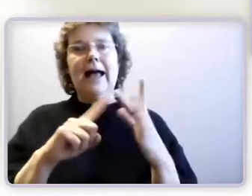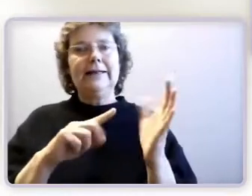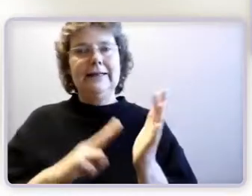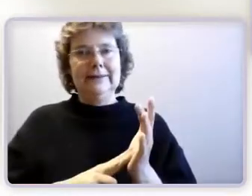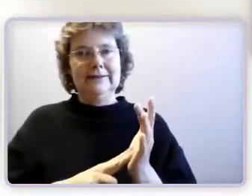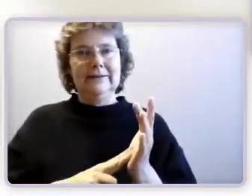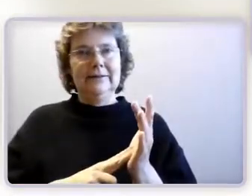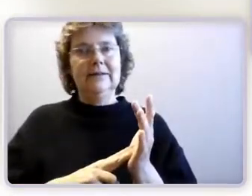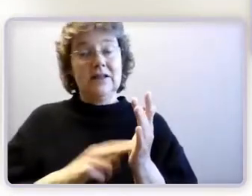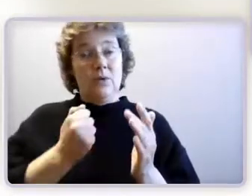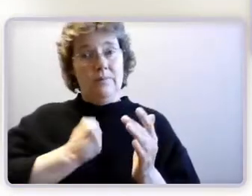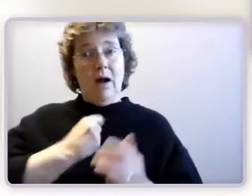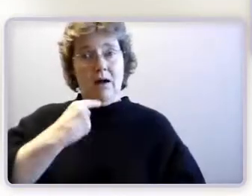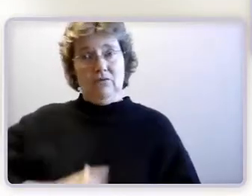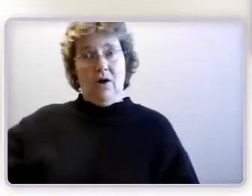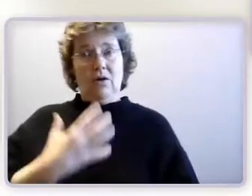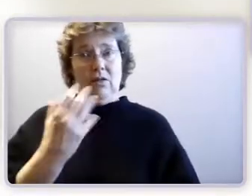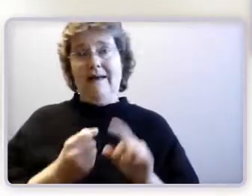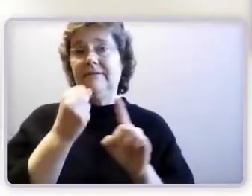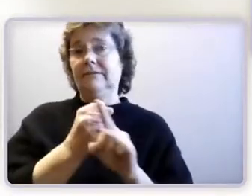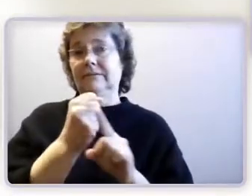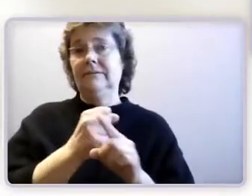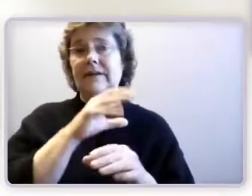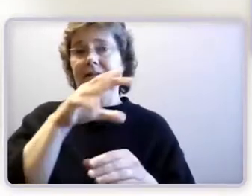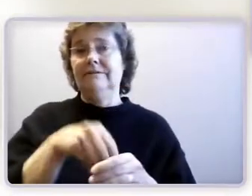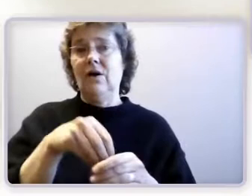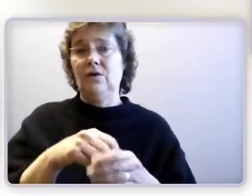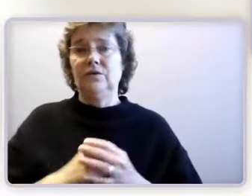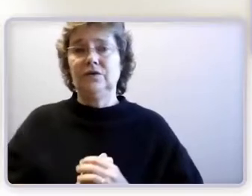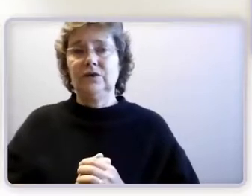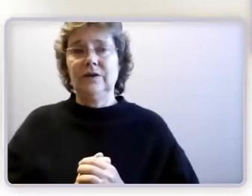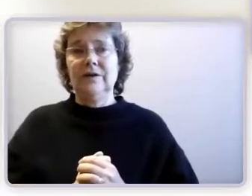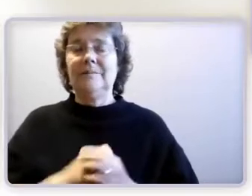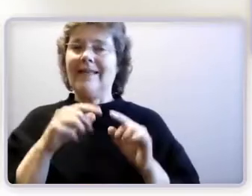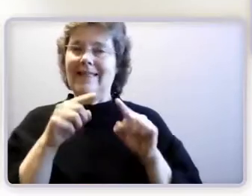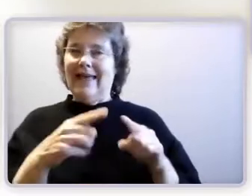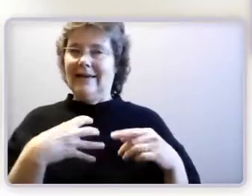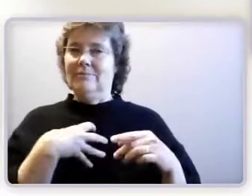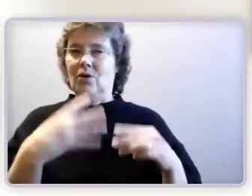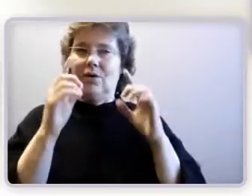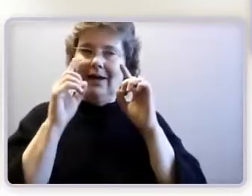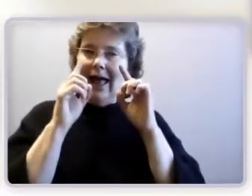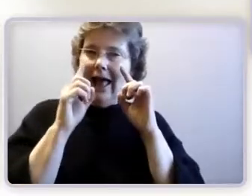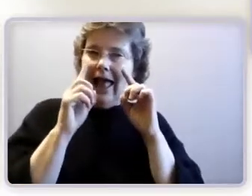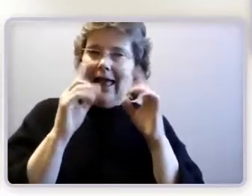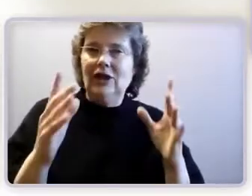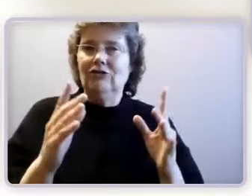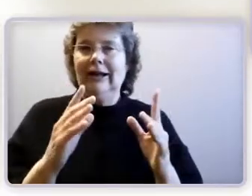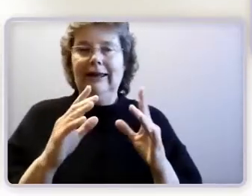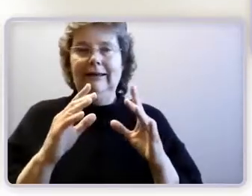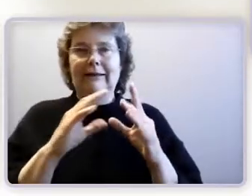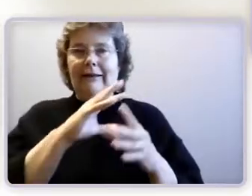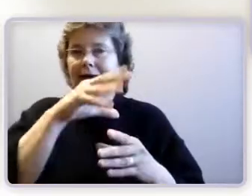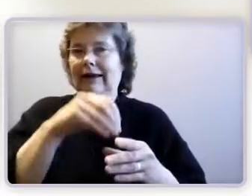my role, and that more accurately encompasses things like perhaps, you know,